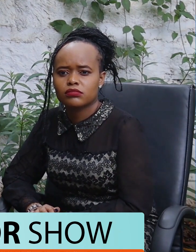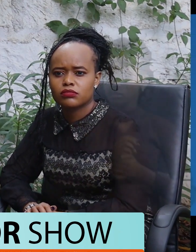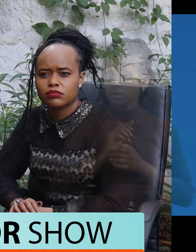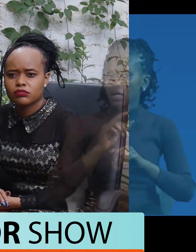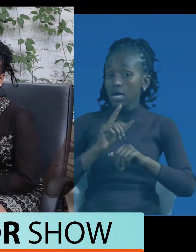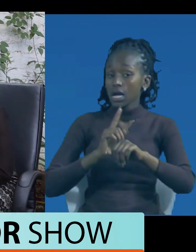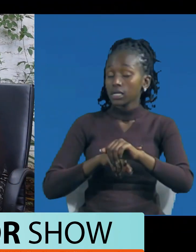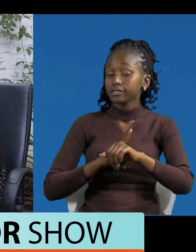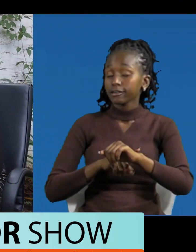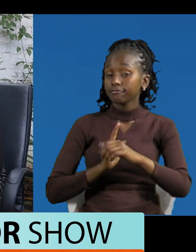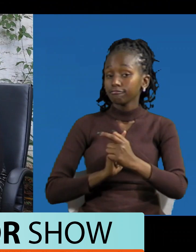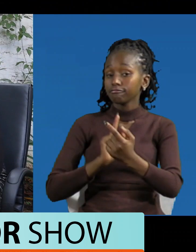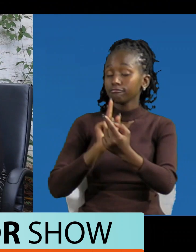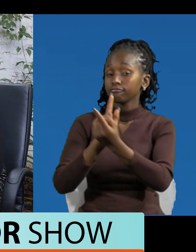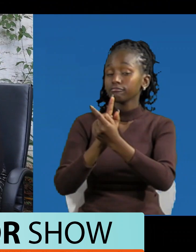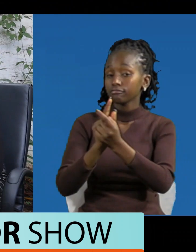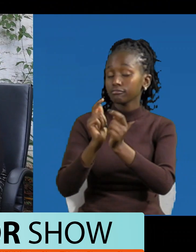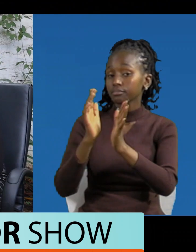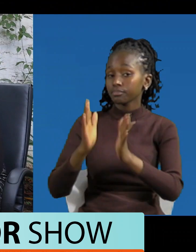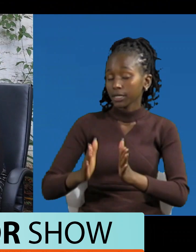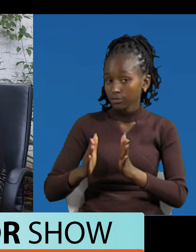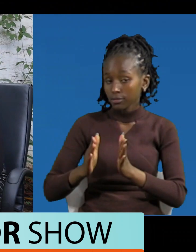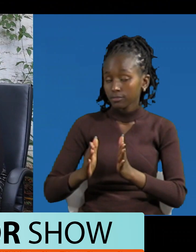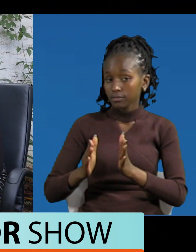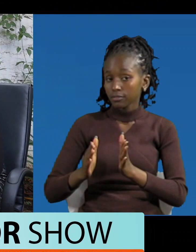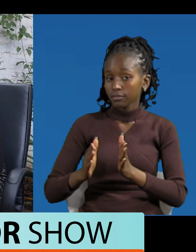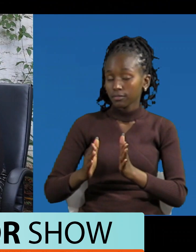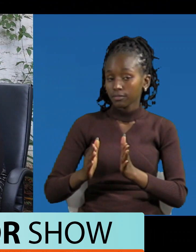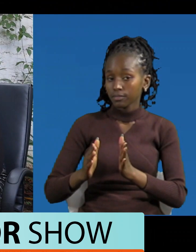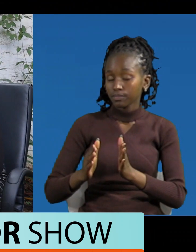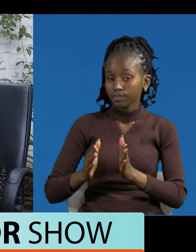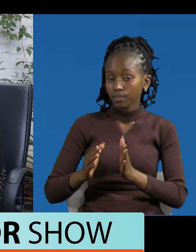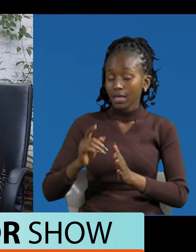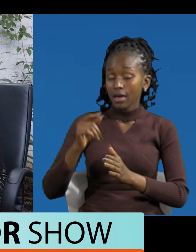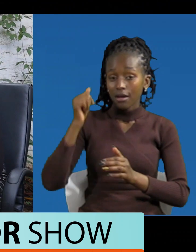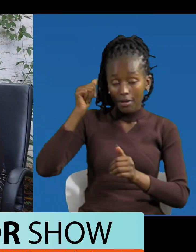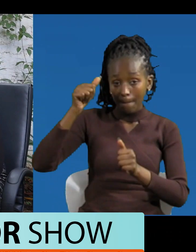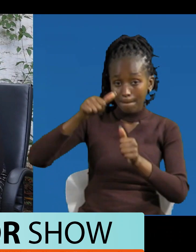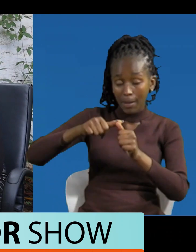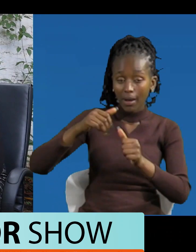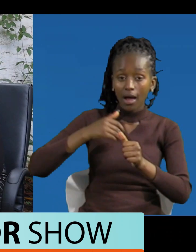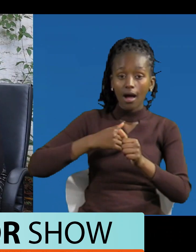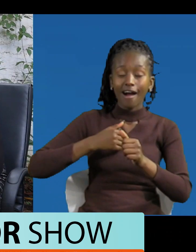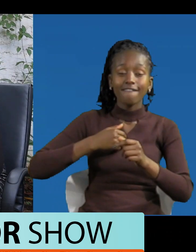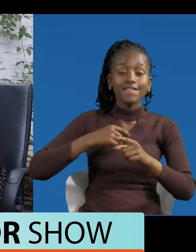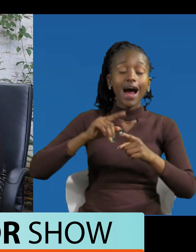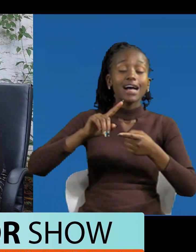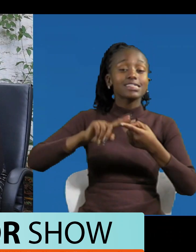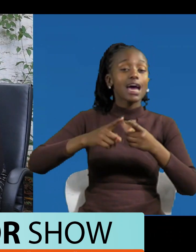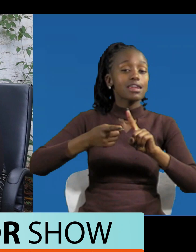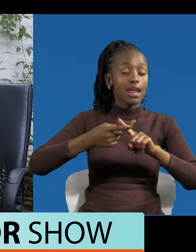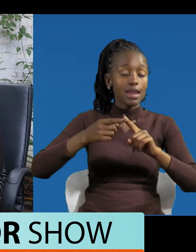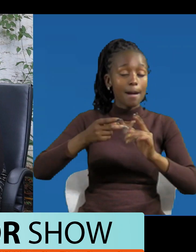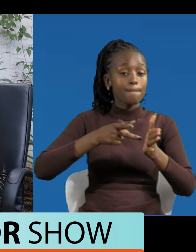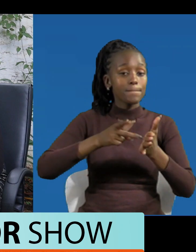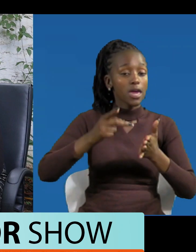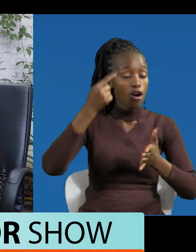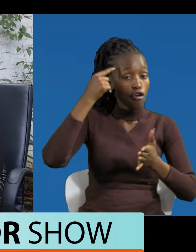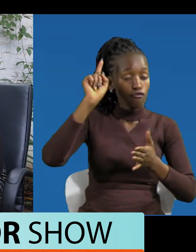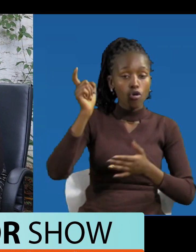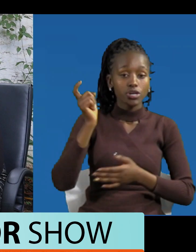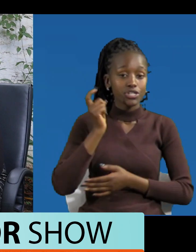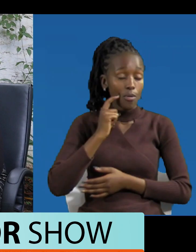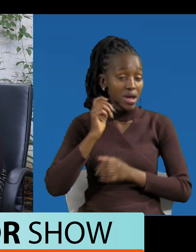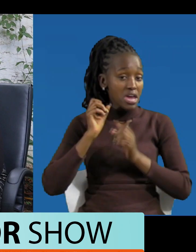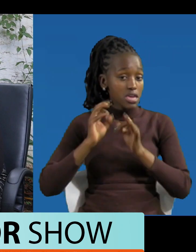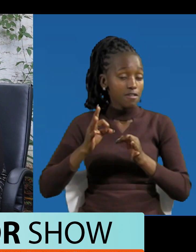when the makeup constantly, it have we have a standard amount for the shop. Like if it's shop, if it's 1,000,